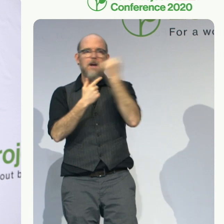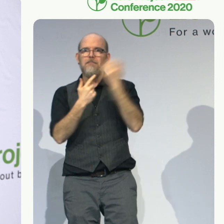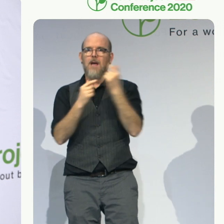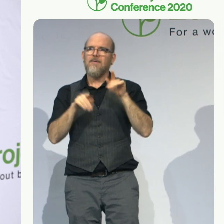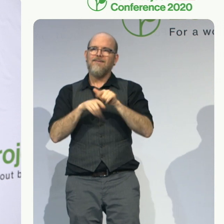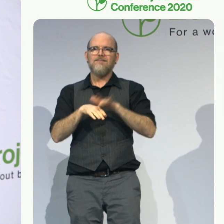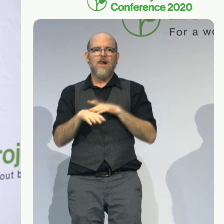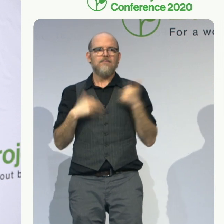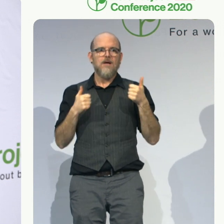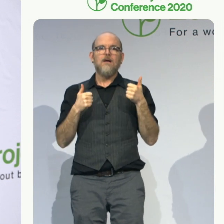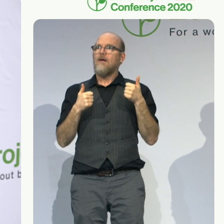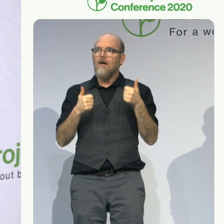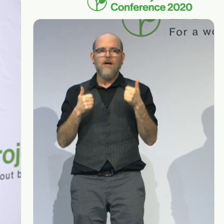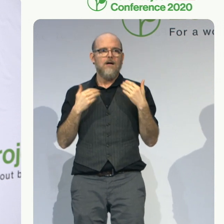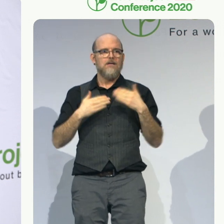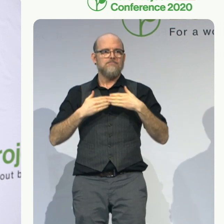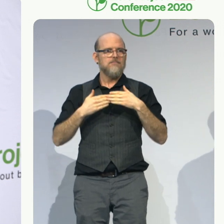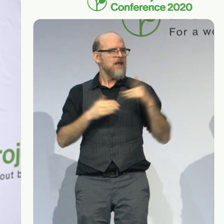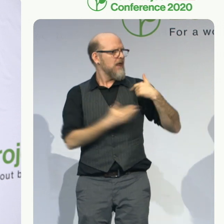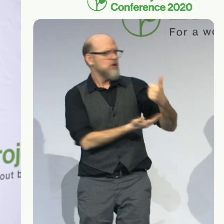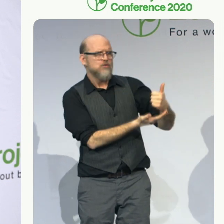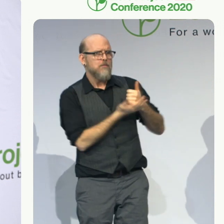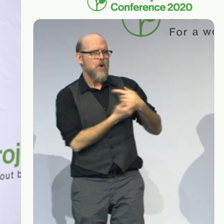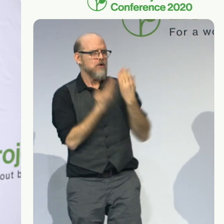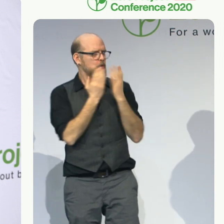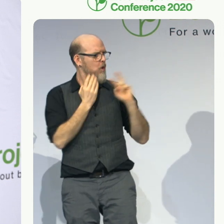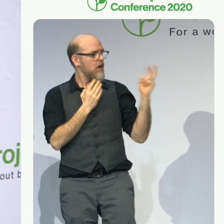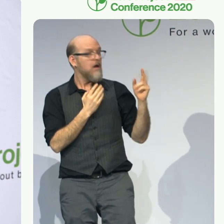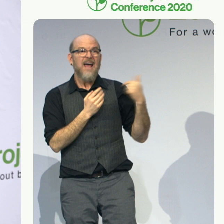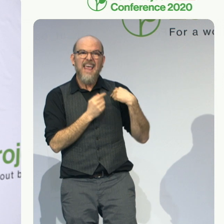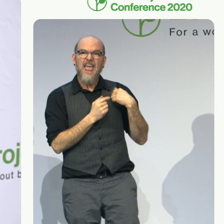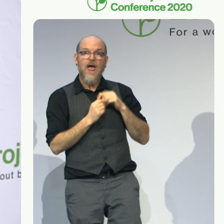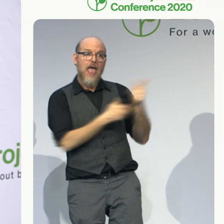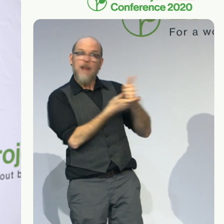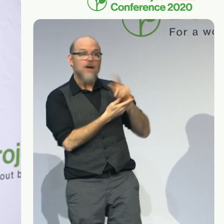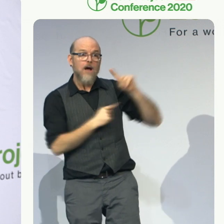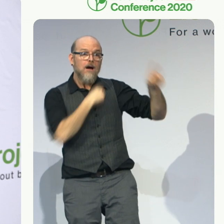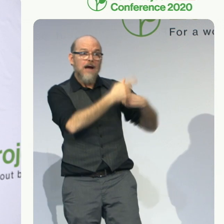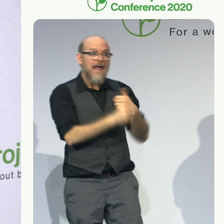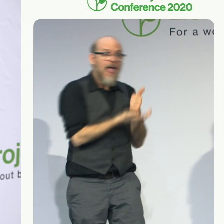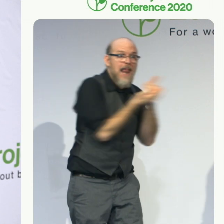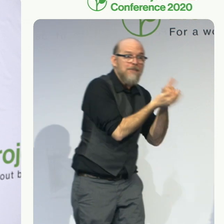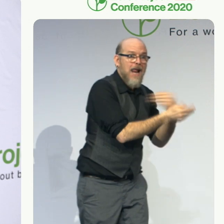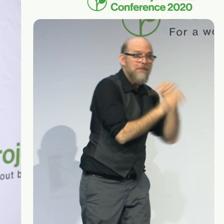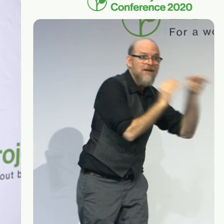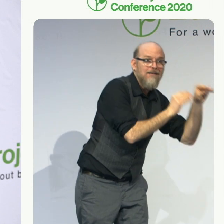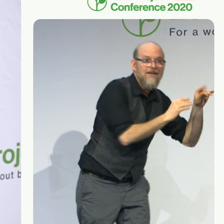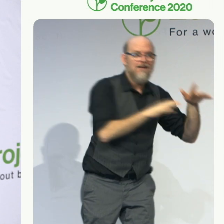peers in assignments and schoolwork. It was then that I decided I wanted to go to the university in the